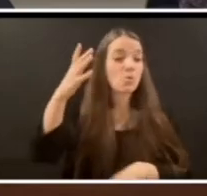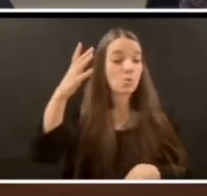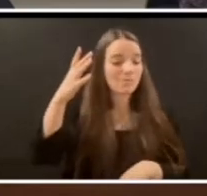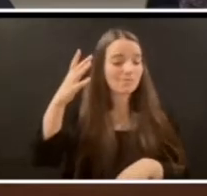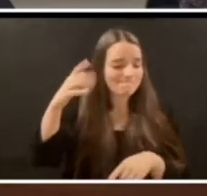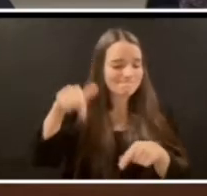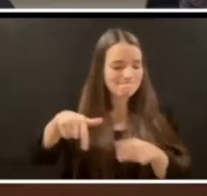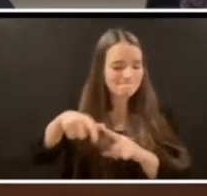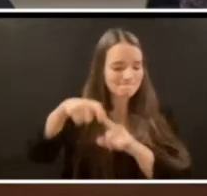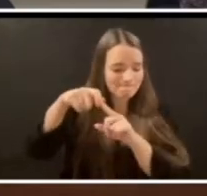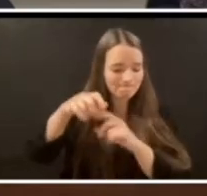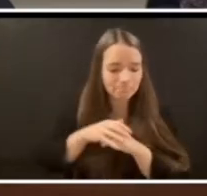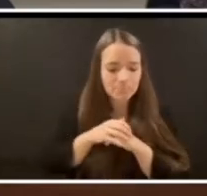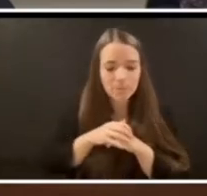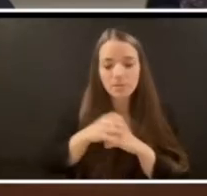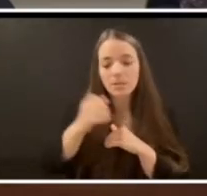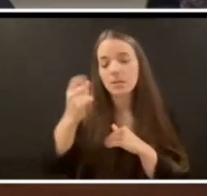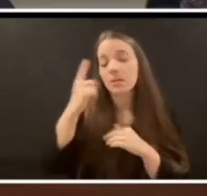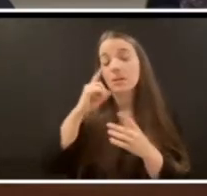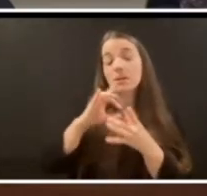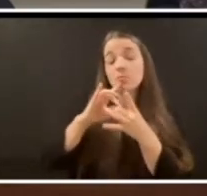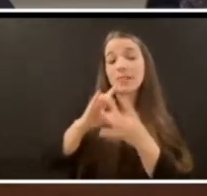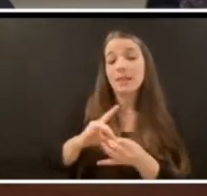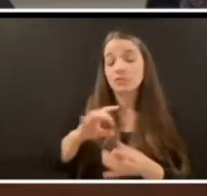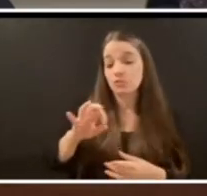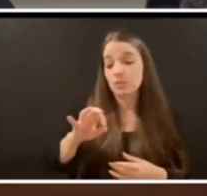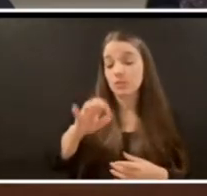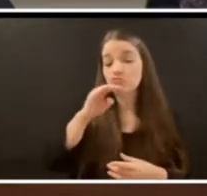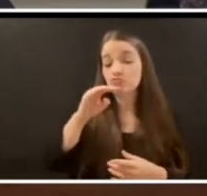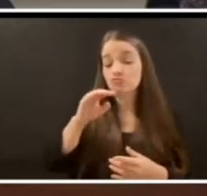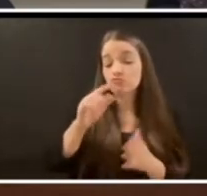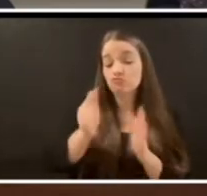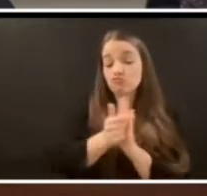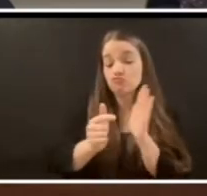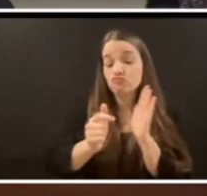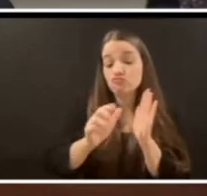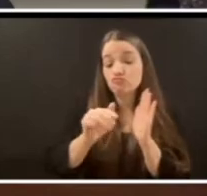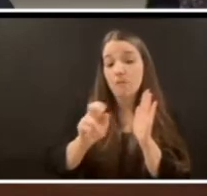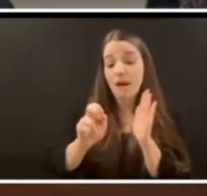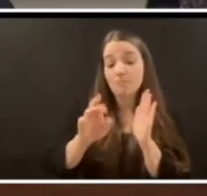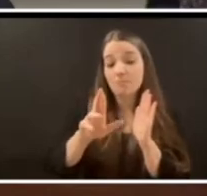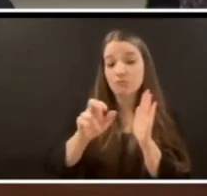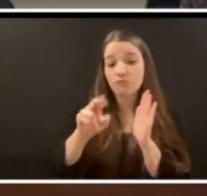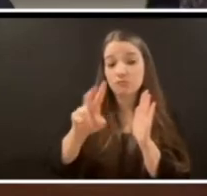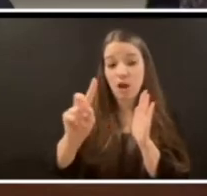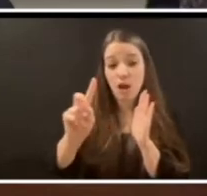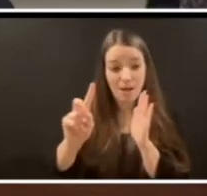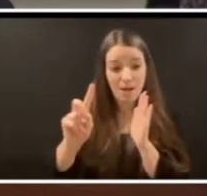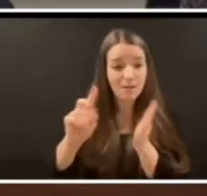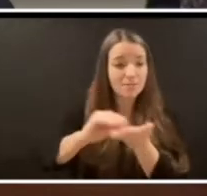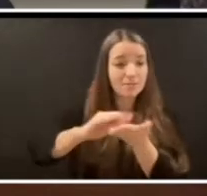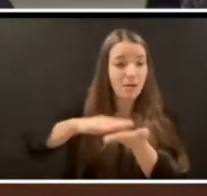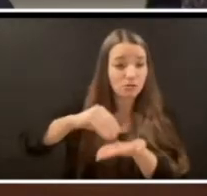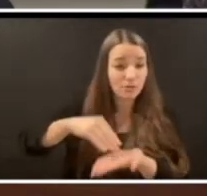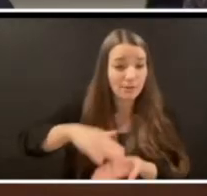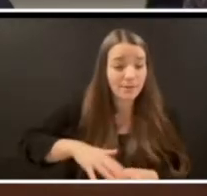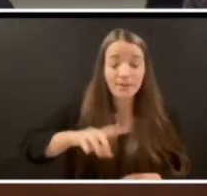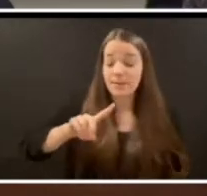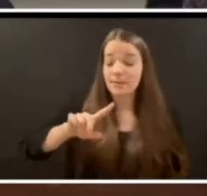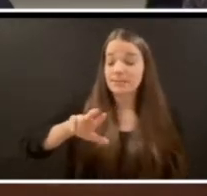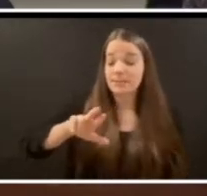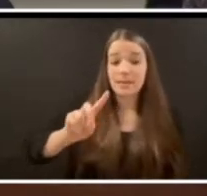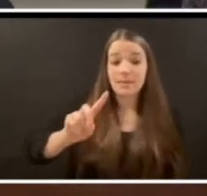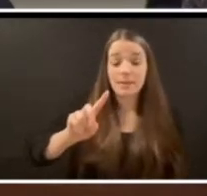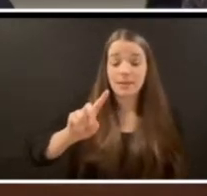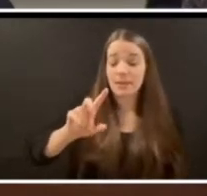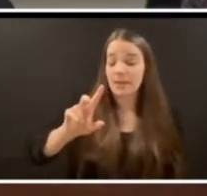privilege issues related to the crime fraud doctrine in the Eastman case, U.S. District Court Judge David Carter examined just